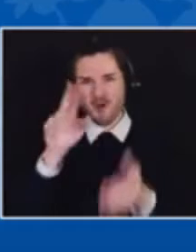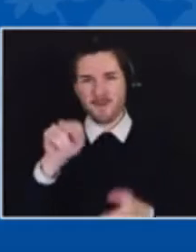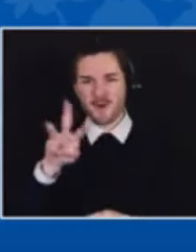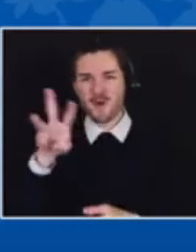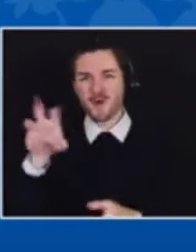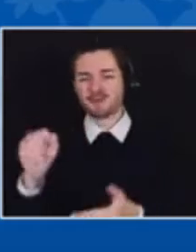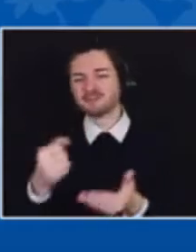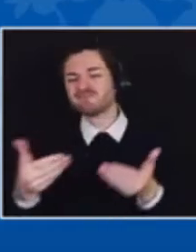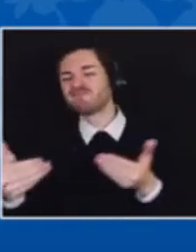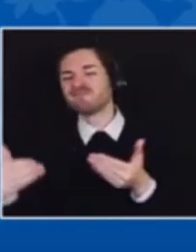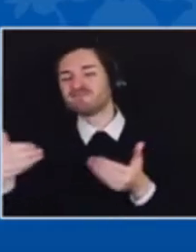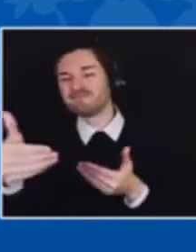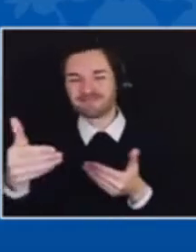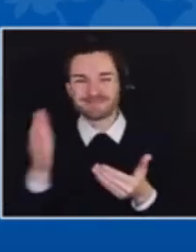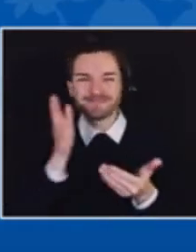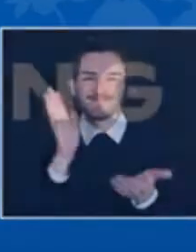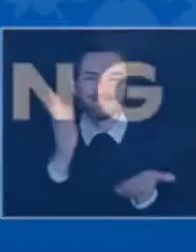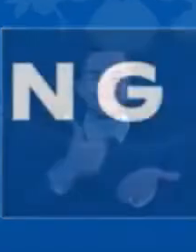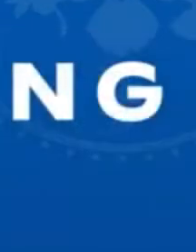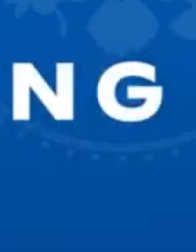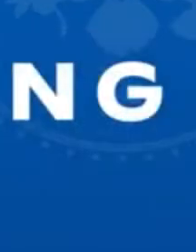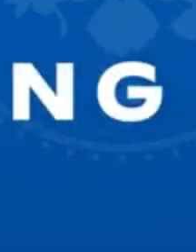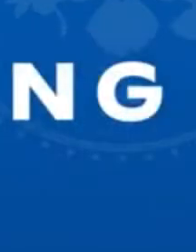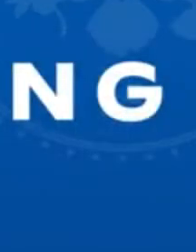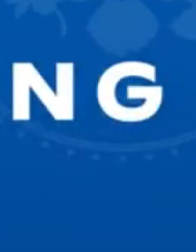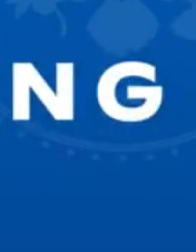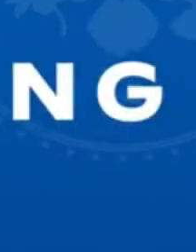with all of you